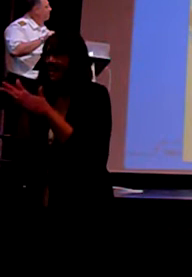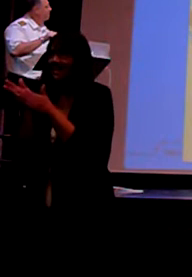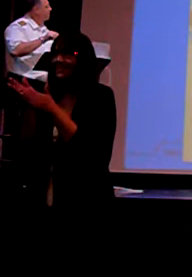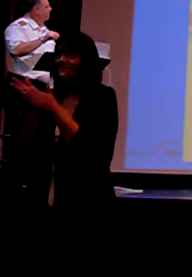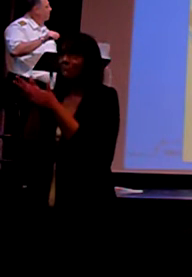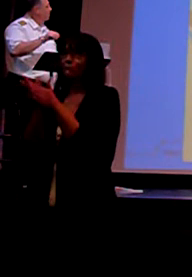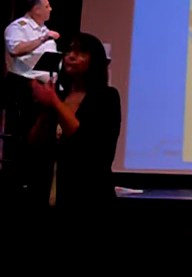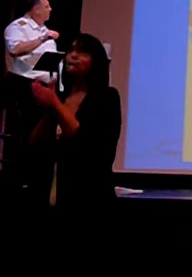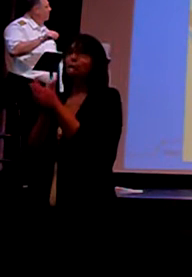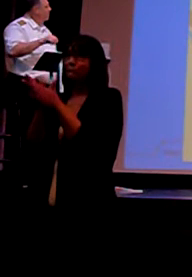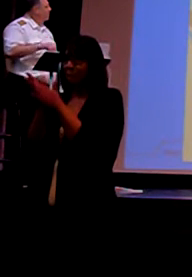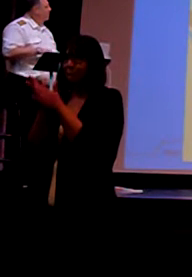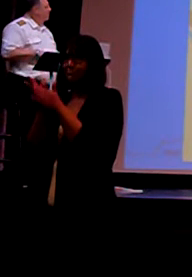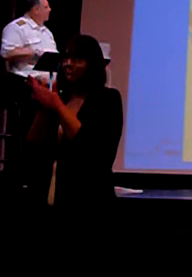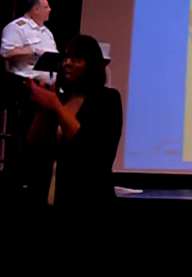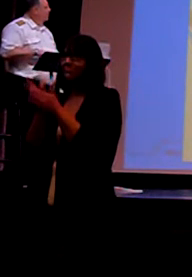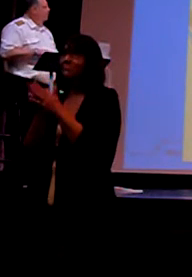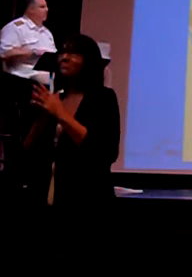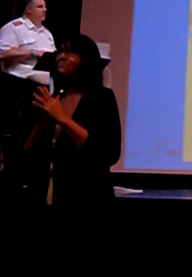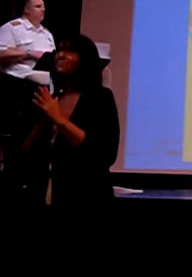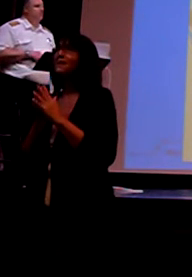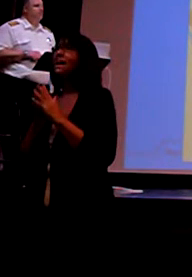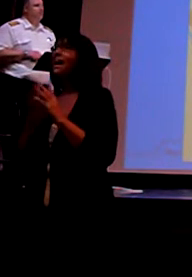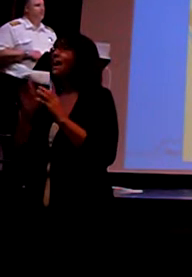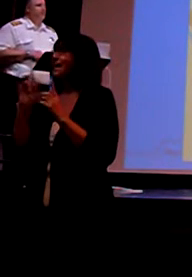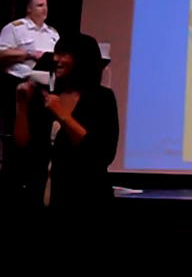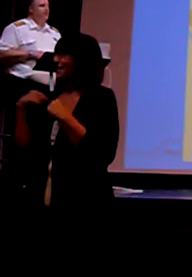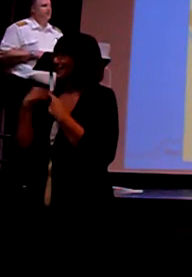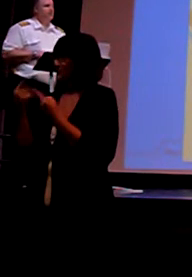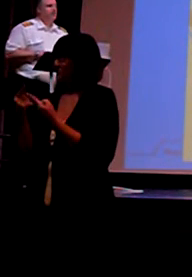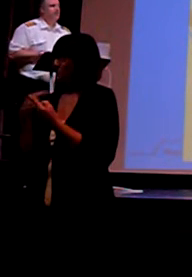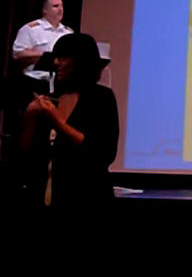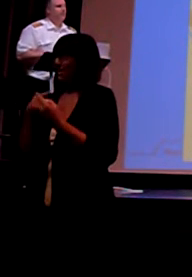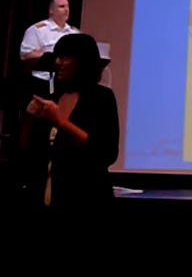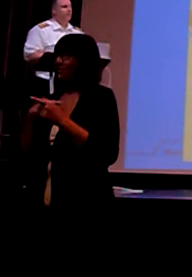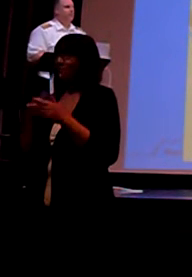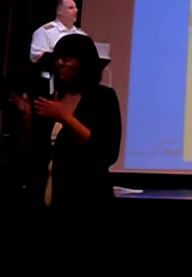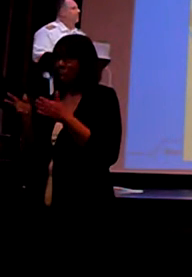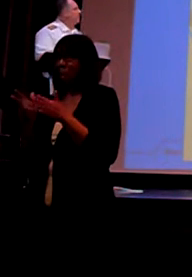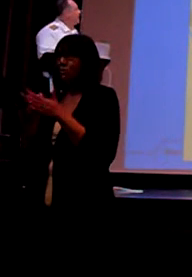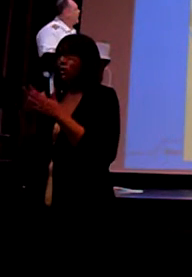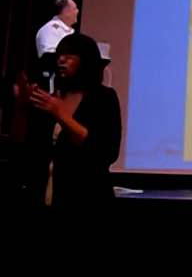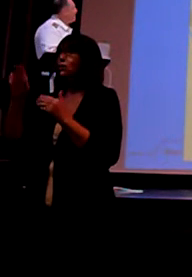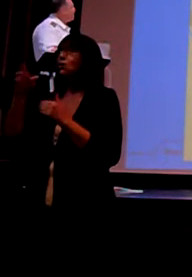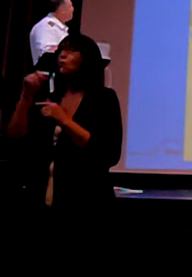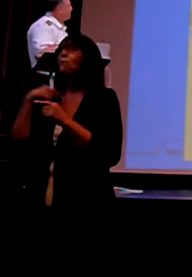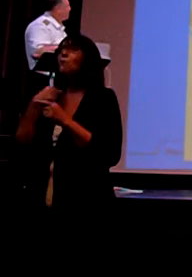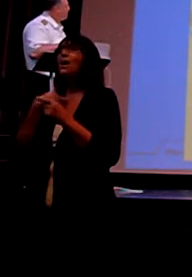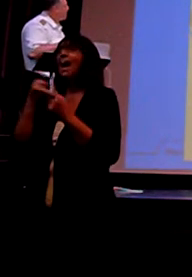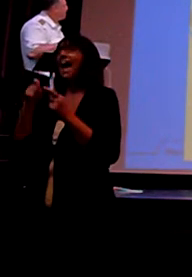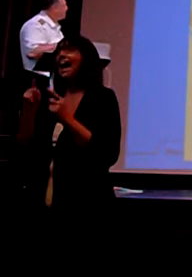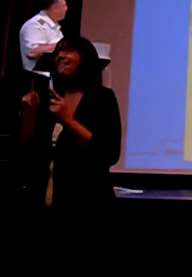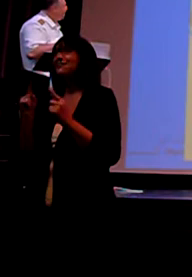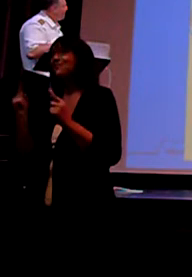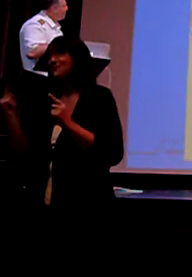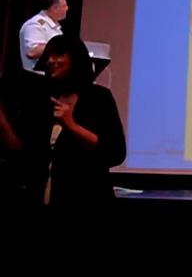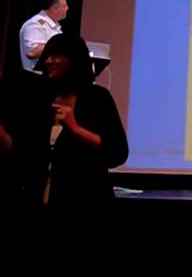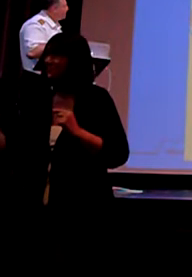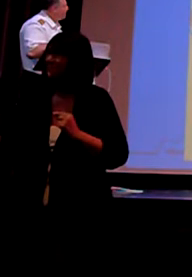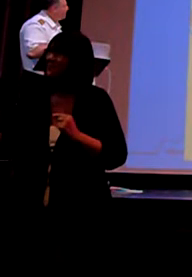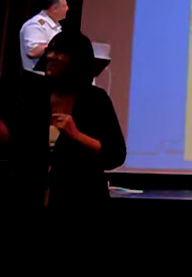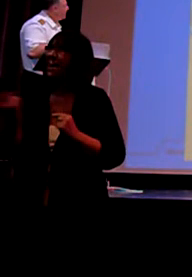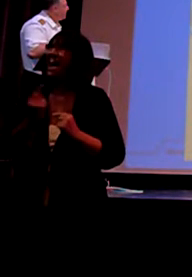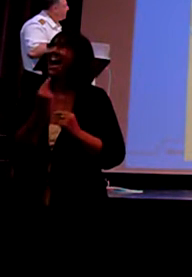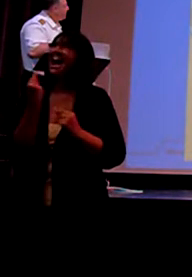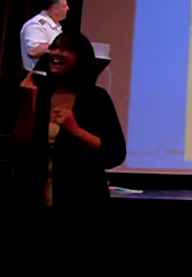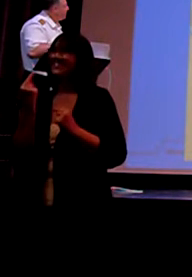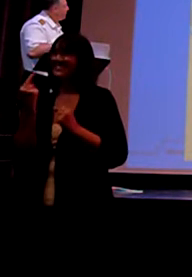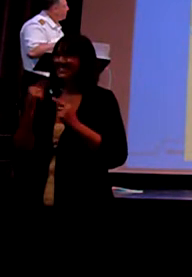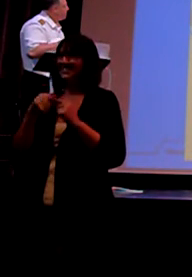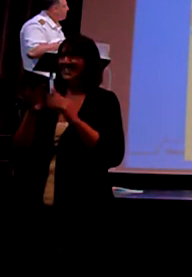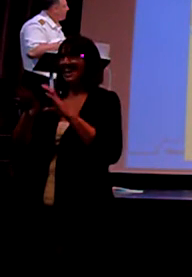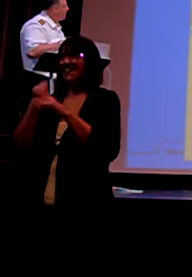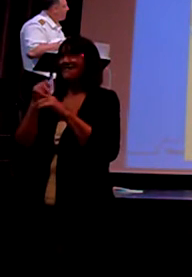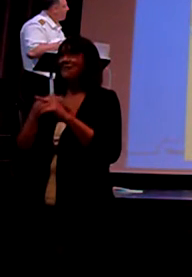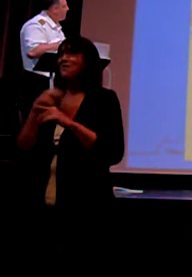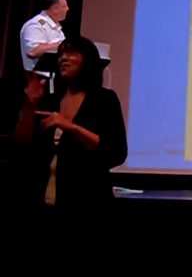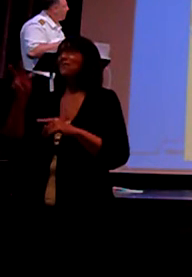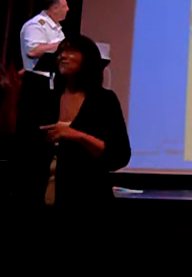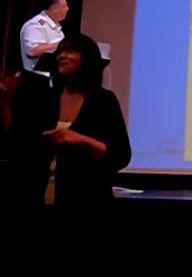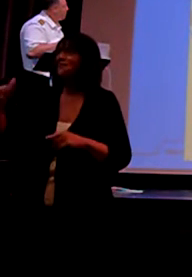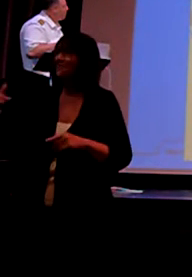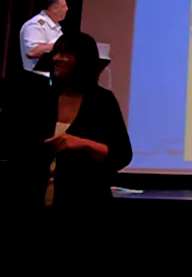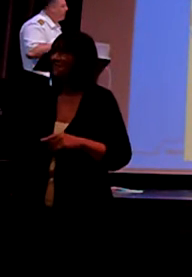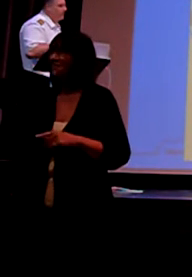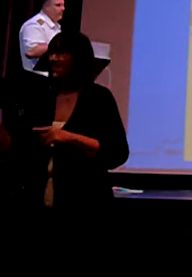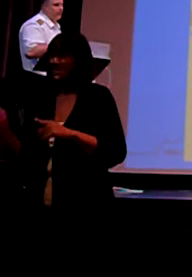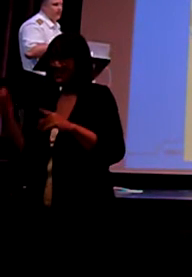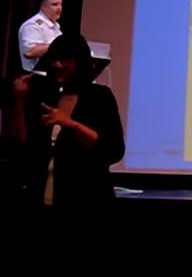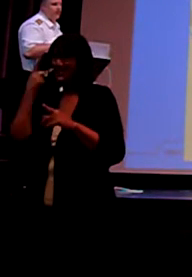alongside. So since we were starboard side alongside, we then had to turn around to go out. So we were reversing, and many of